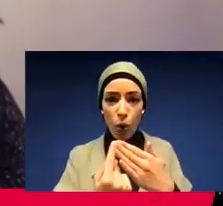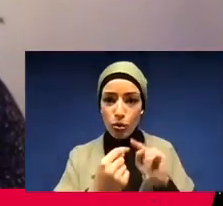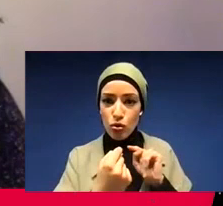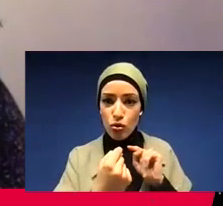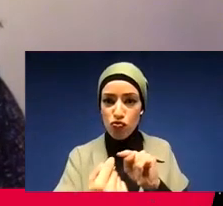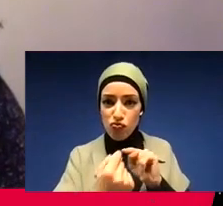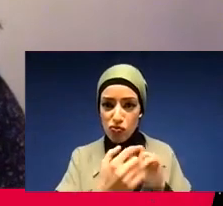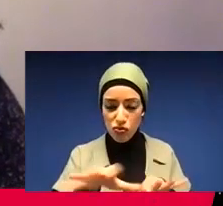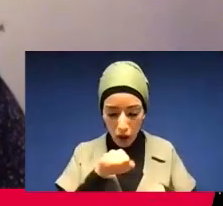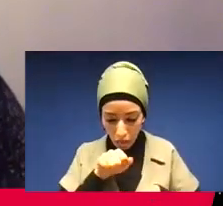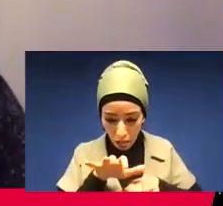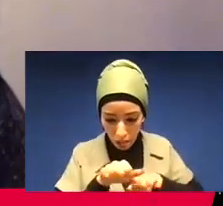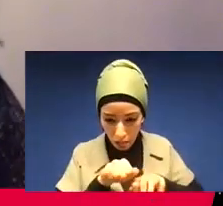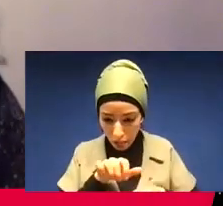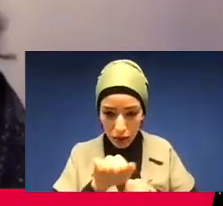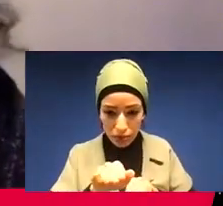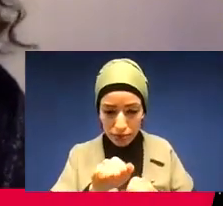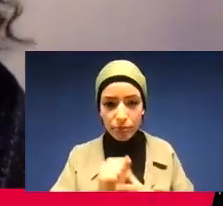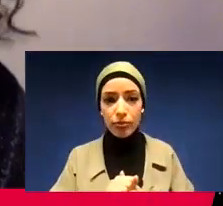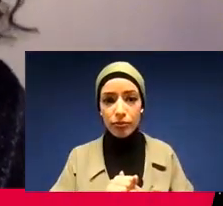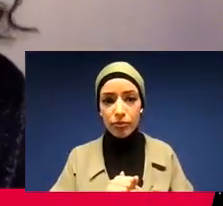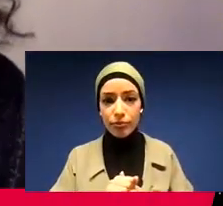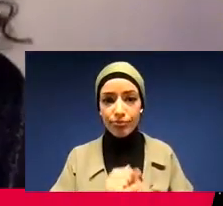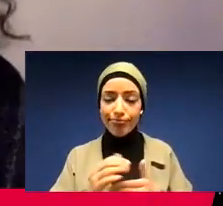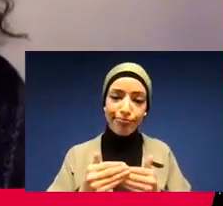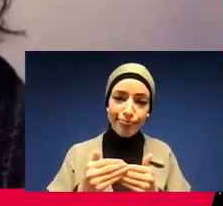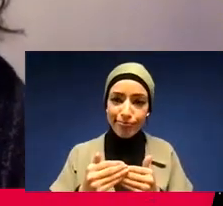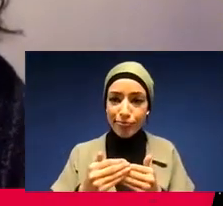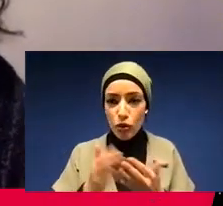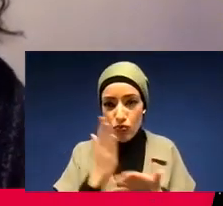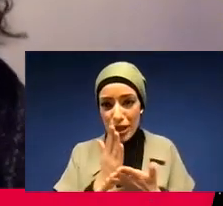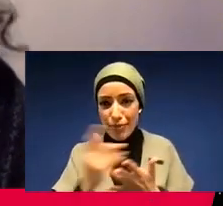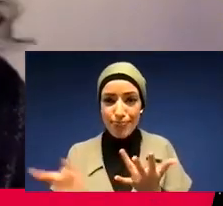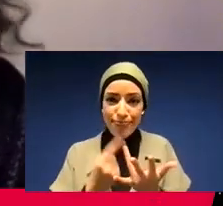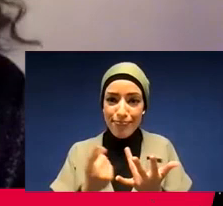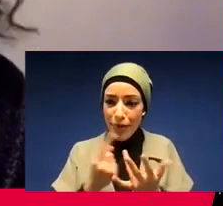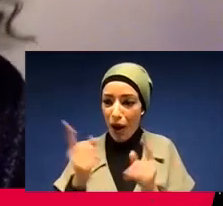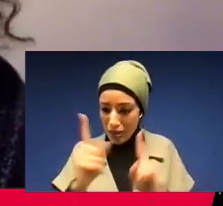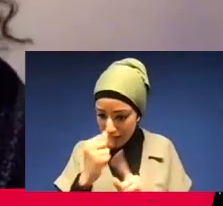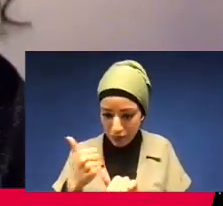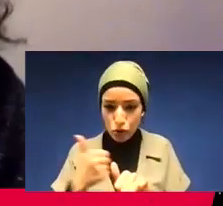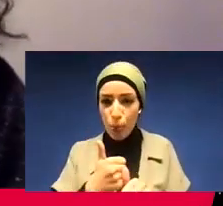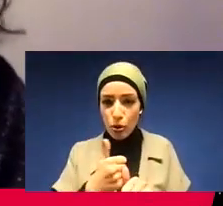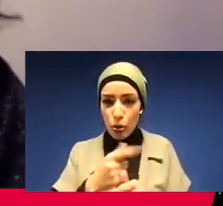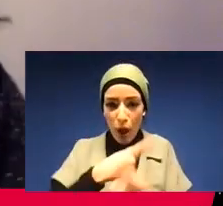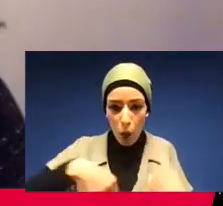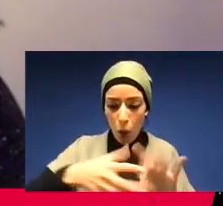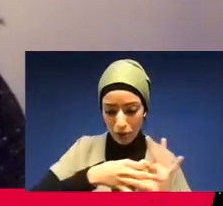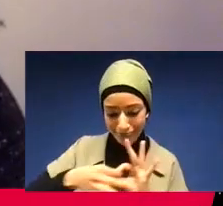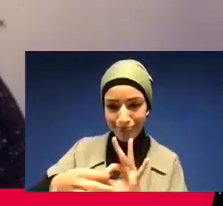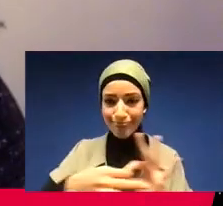fact a lot more, yeah, present, and that we're all in this together,